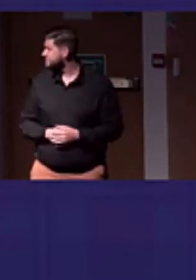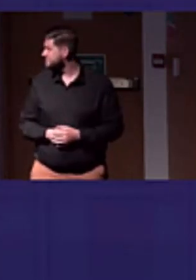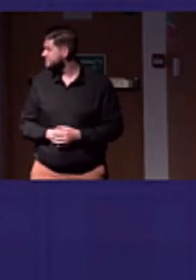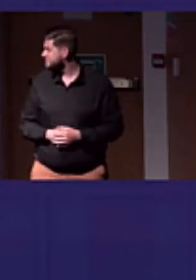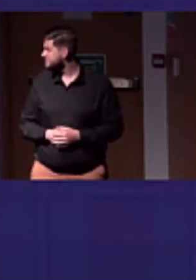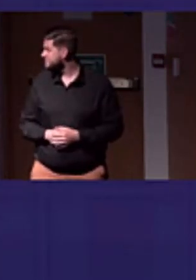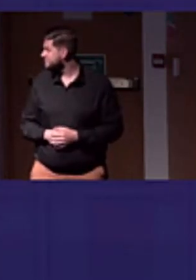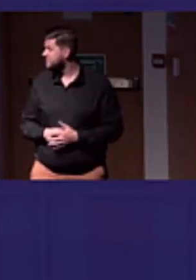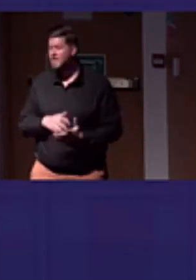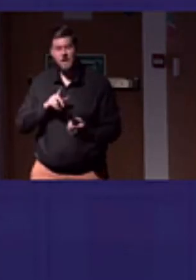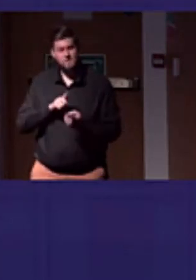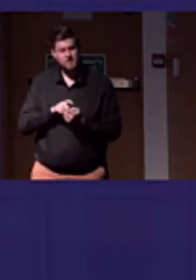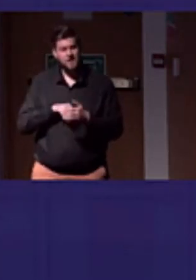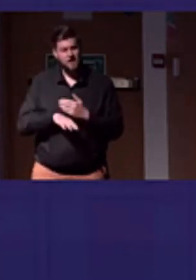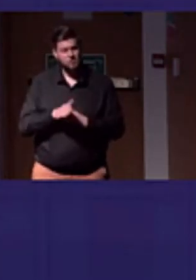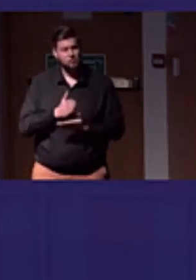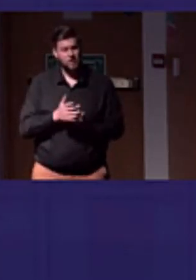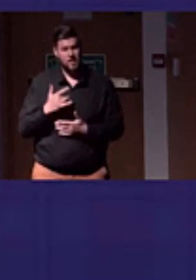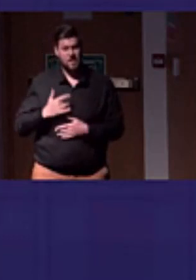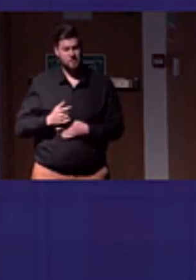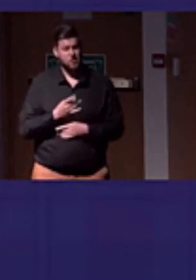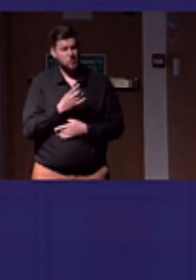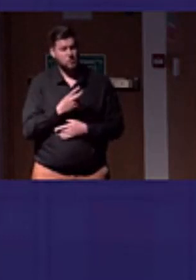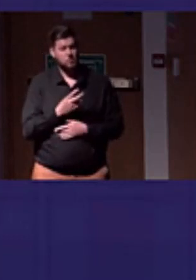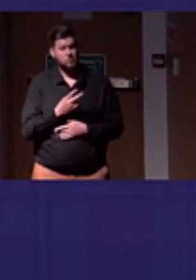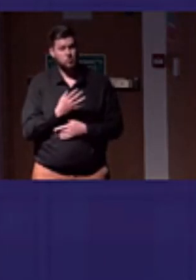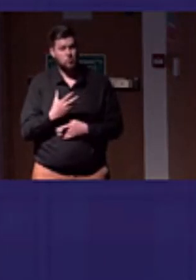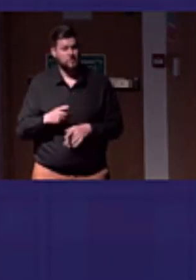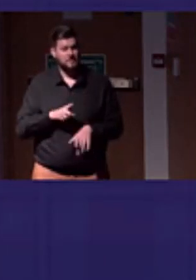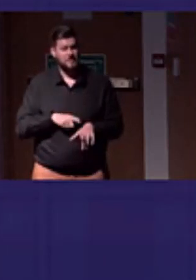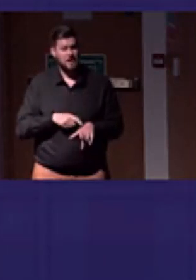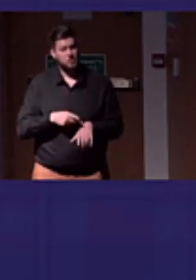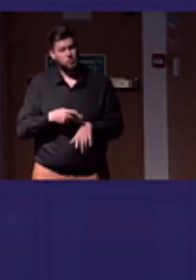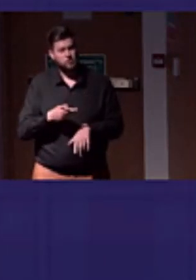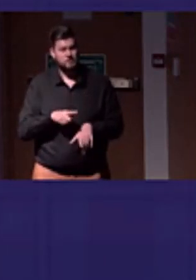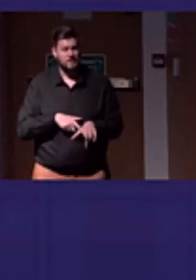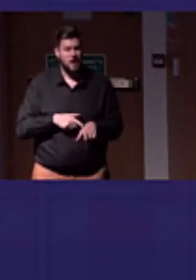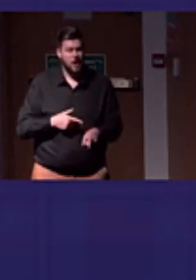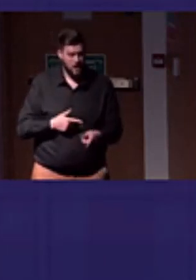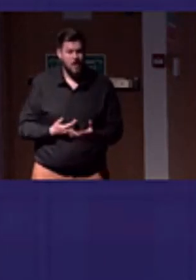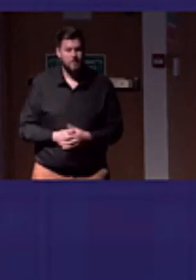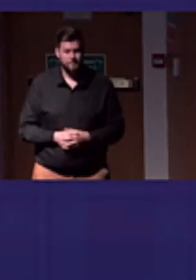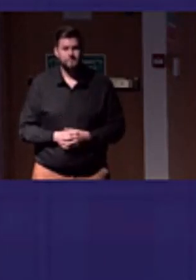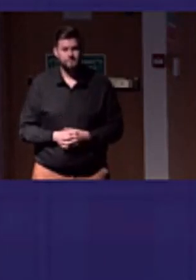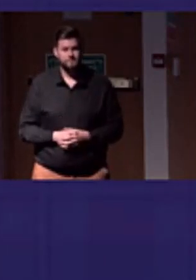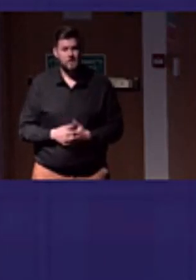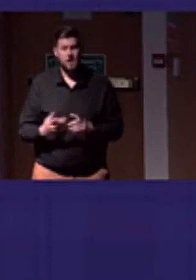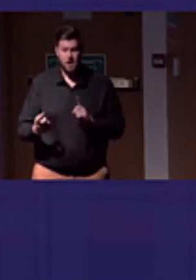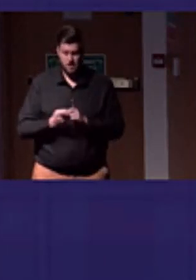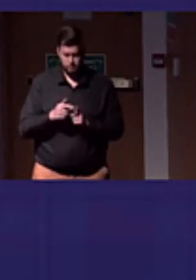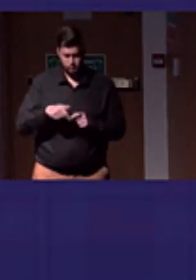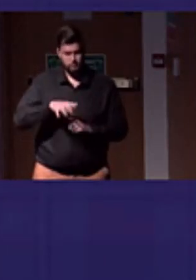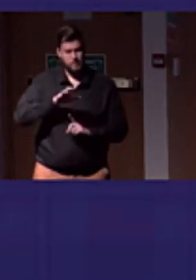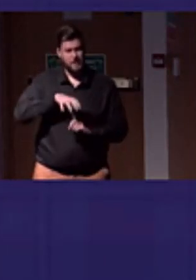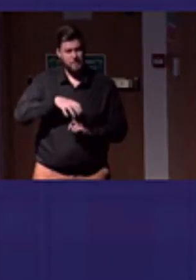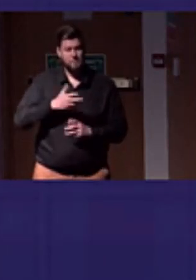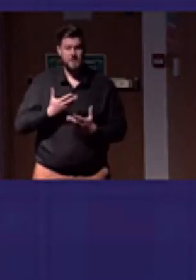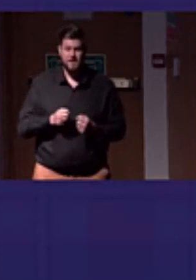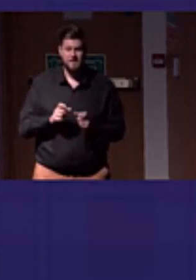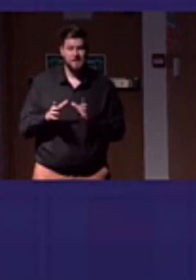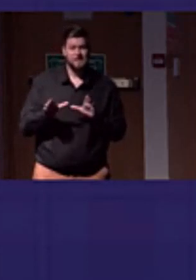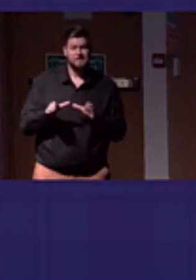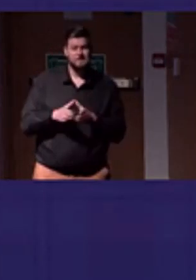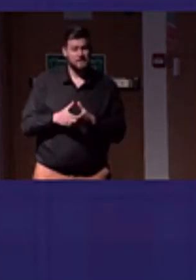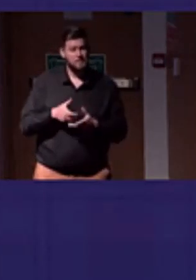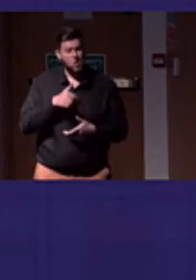Meet IRL twice a year. Build and ignite. We're going to make it work, right? Come to campus. Let's see each other. Have team coffees. See